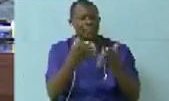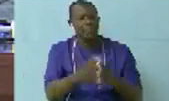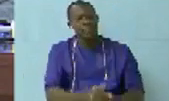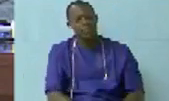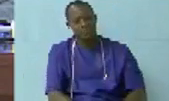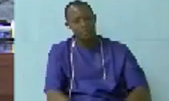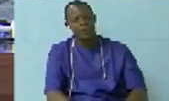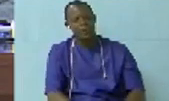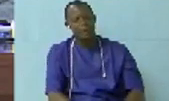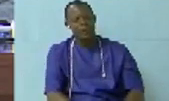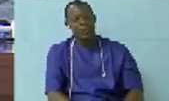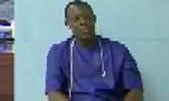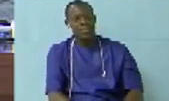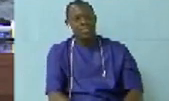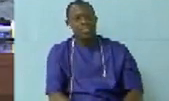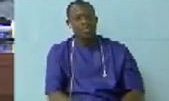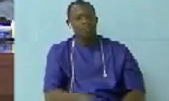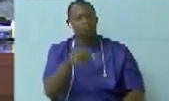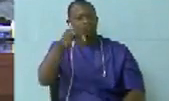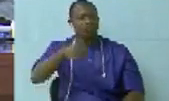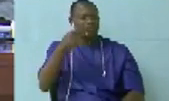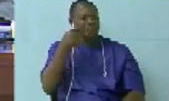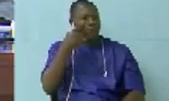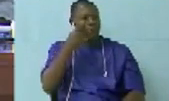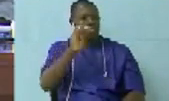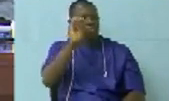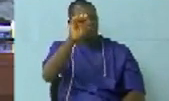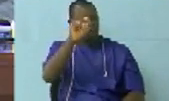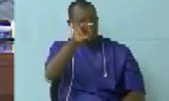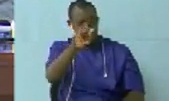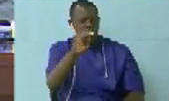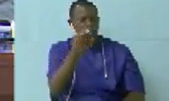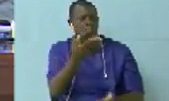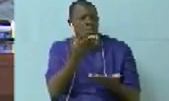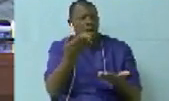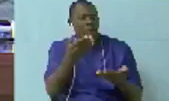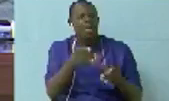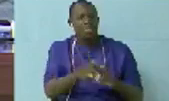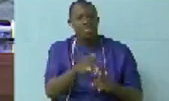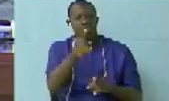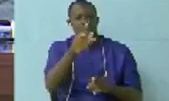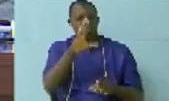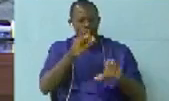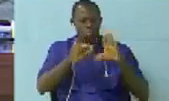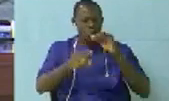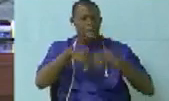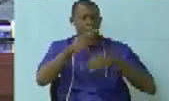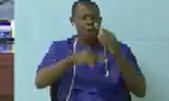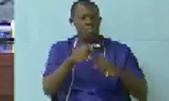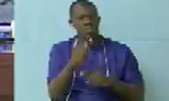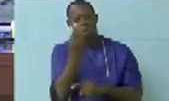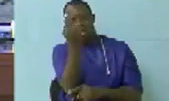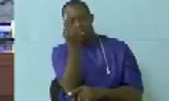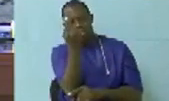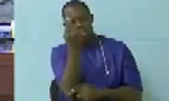You are called today to testify about one discrete issue.